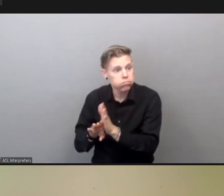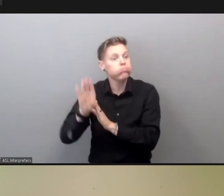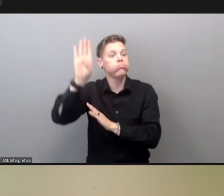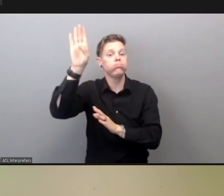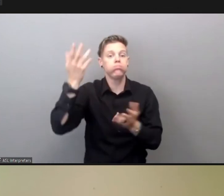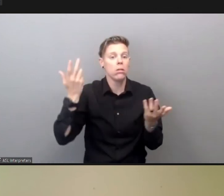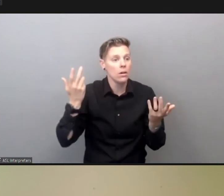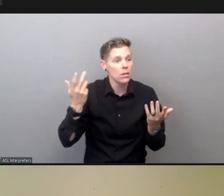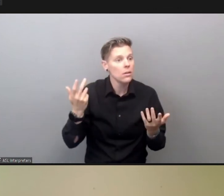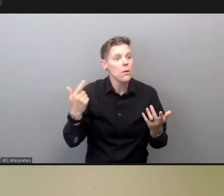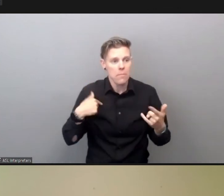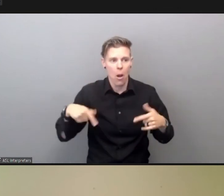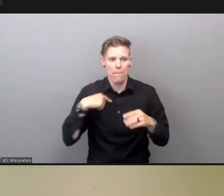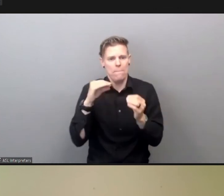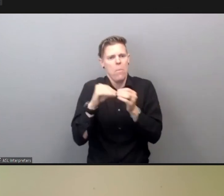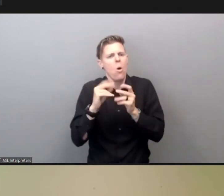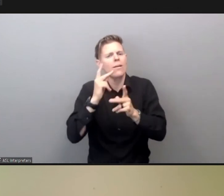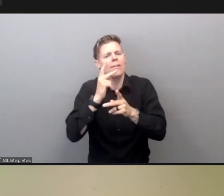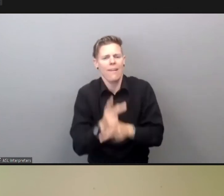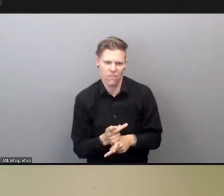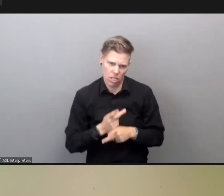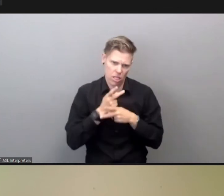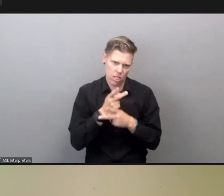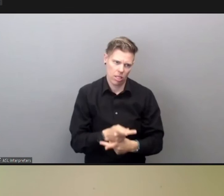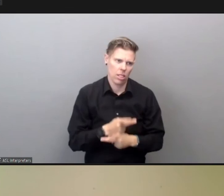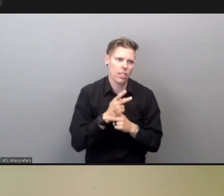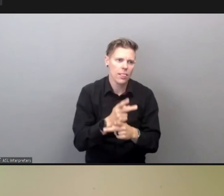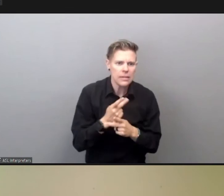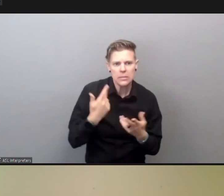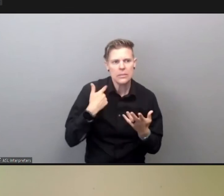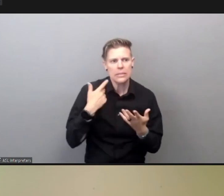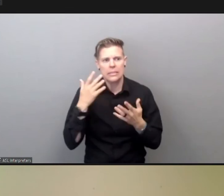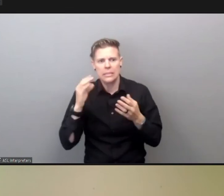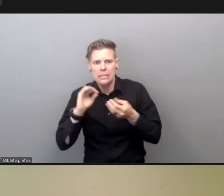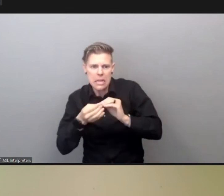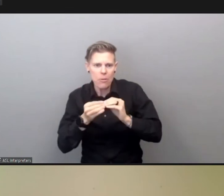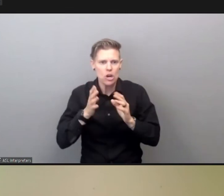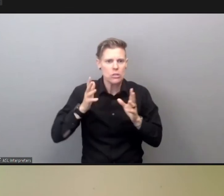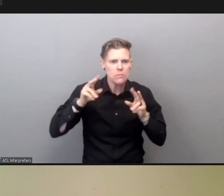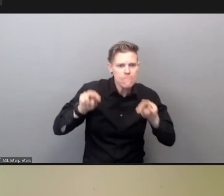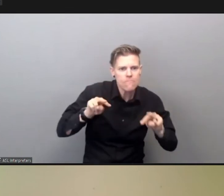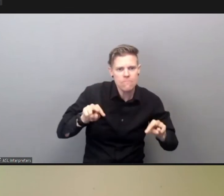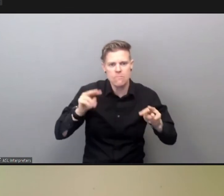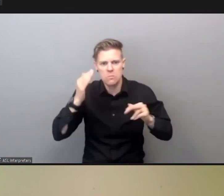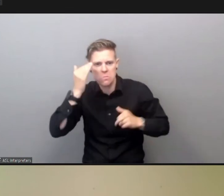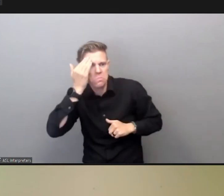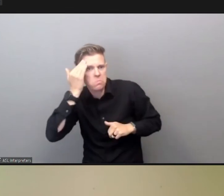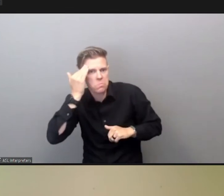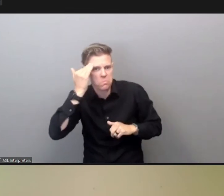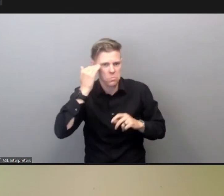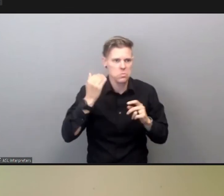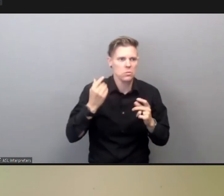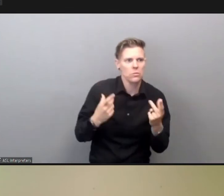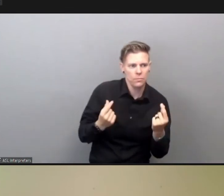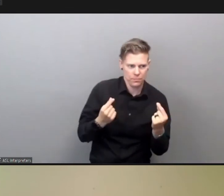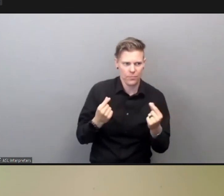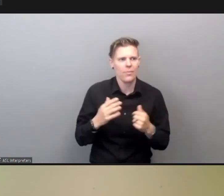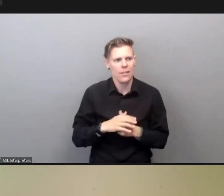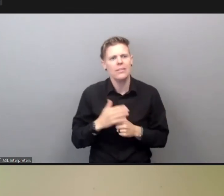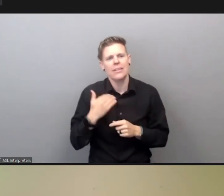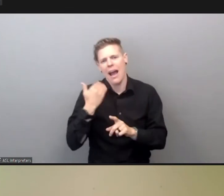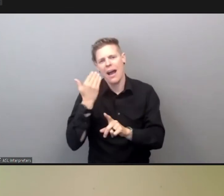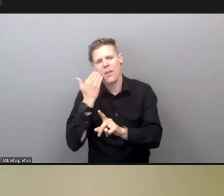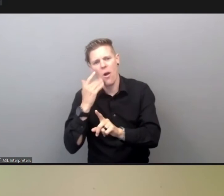to stay in balance. And I don't think anybody knows. I mean, to specifically answer your question, I mean, basically what we're saying is, how